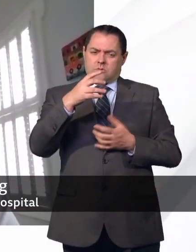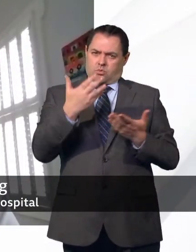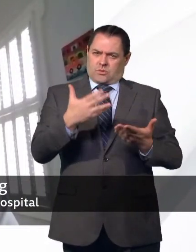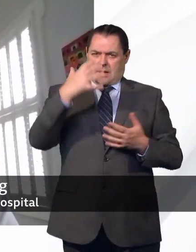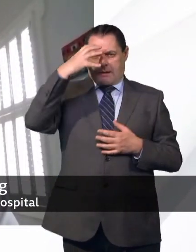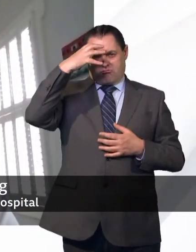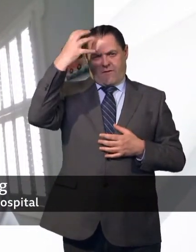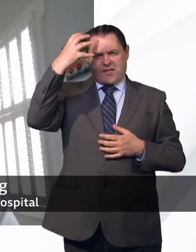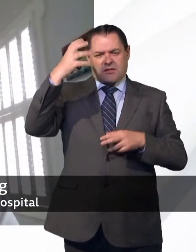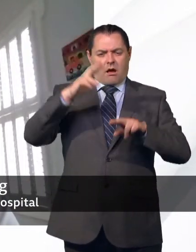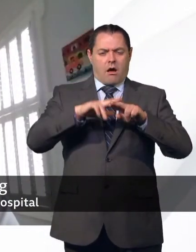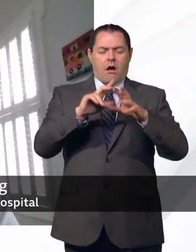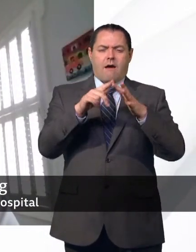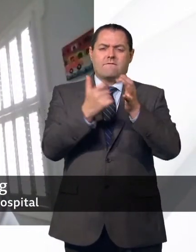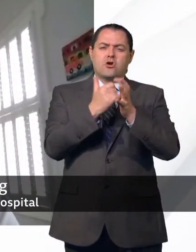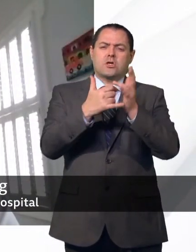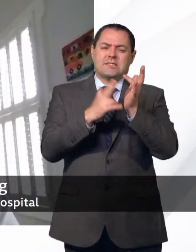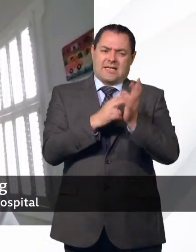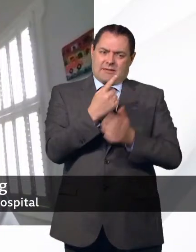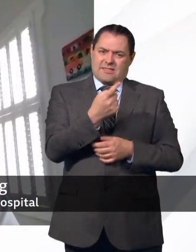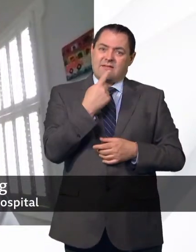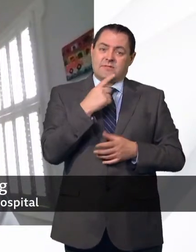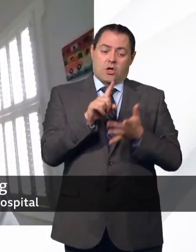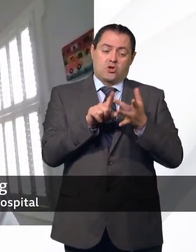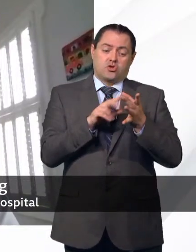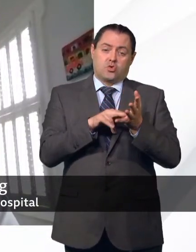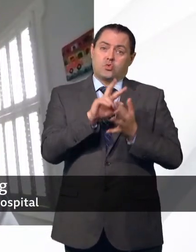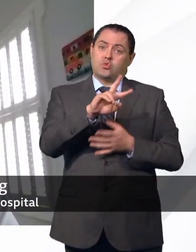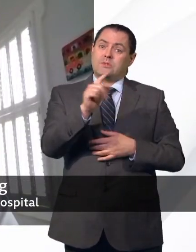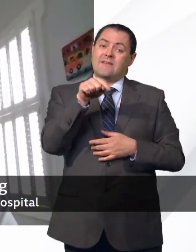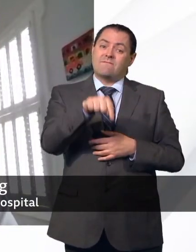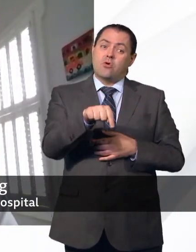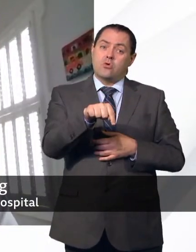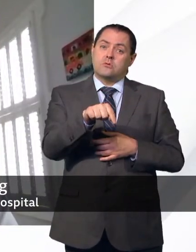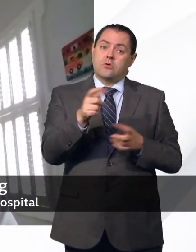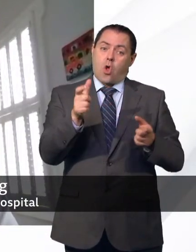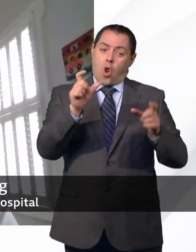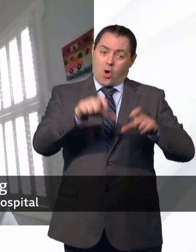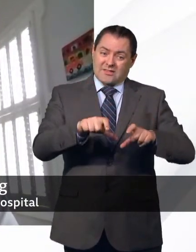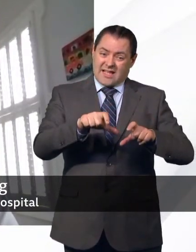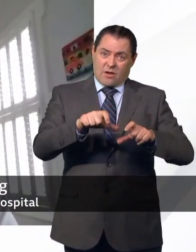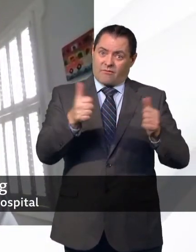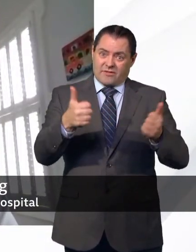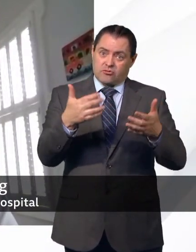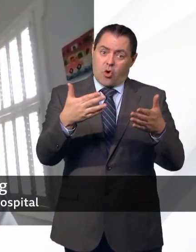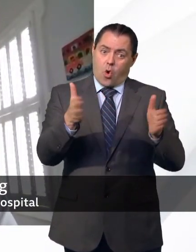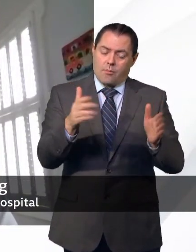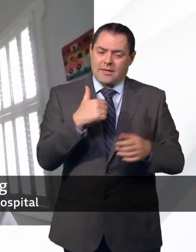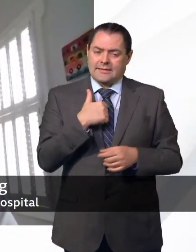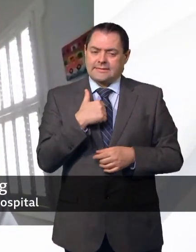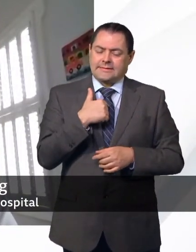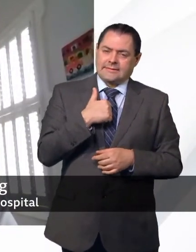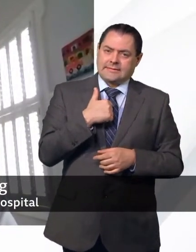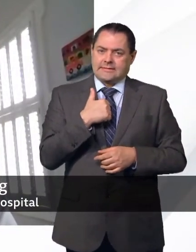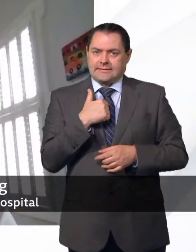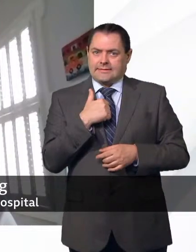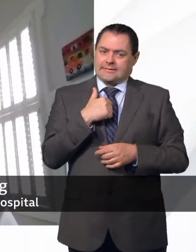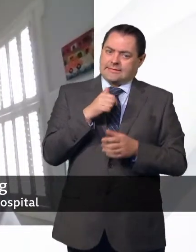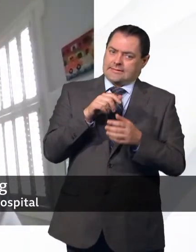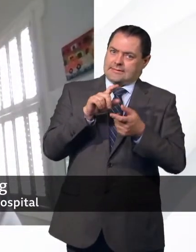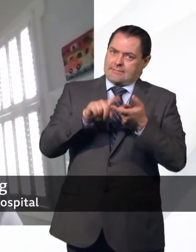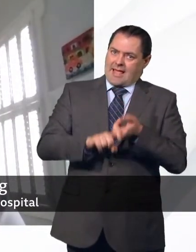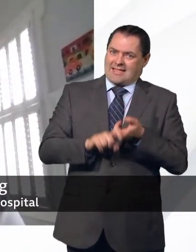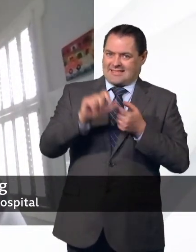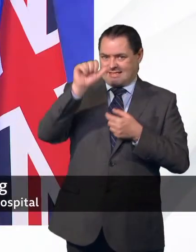of lockdown restrictions on the 21st of June is very much in the balance, given the rate at which the Indian variant is spreading. Do you agree with him on